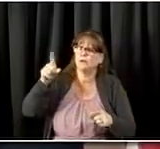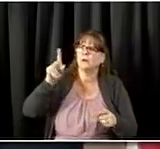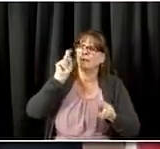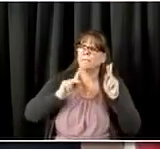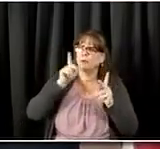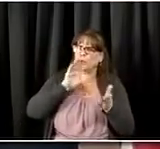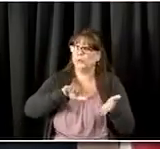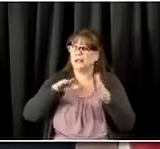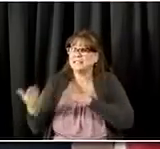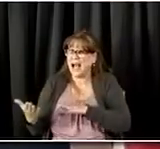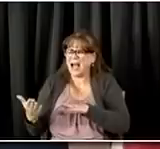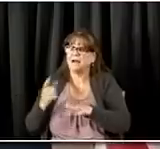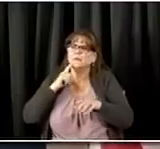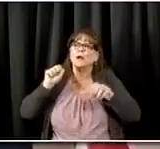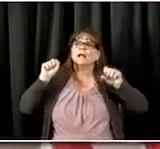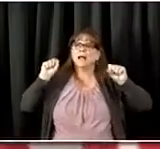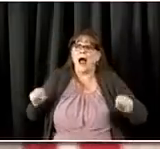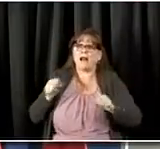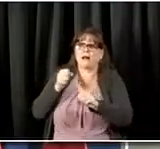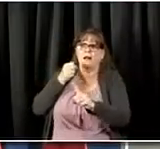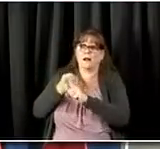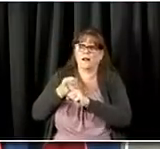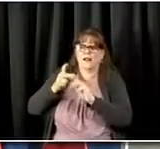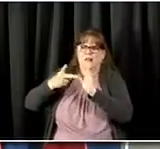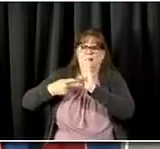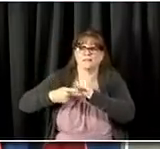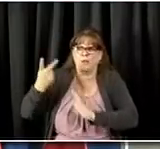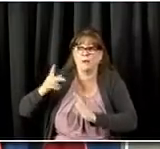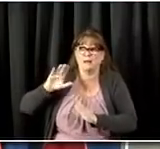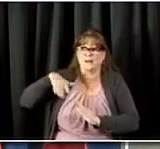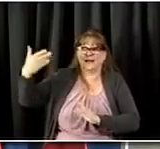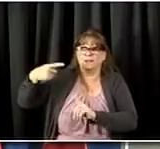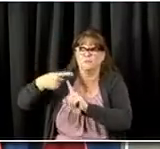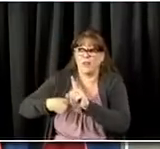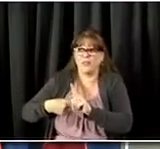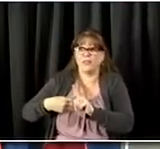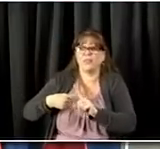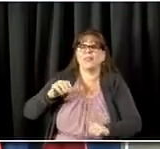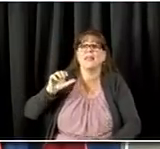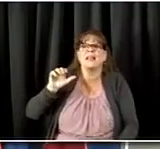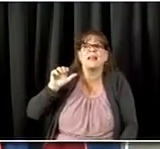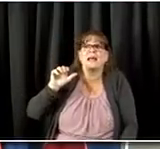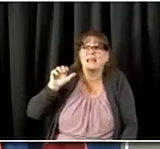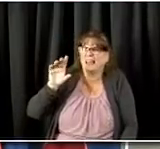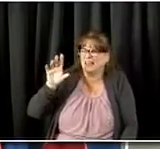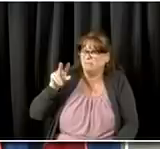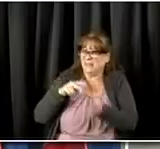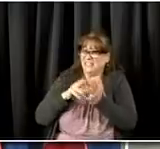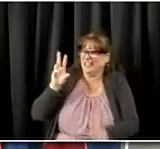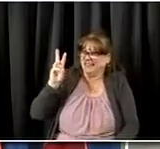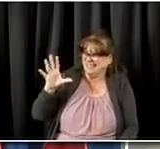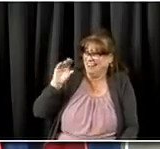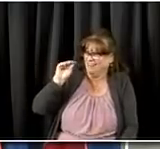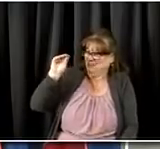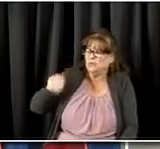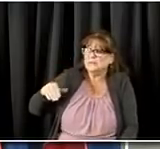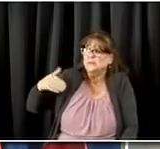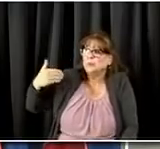nearly double in the next month if at perhaps 65%? And then